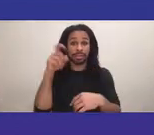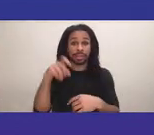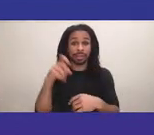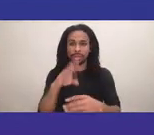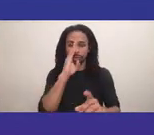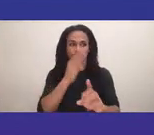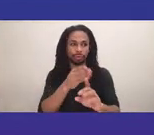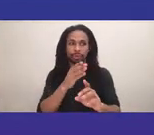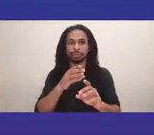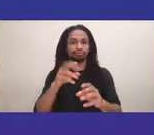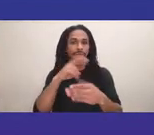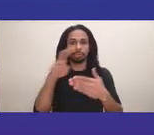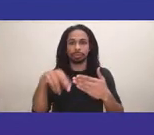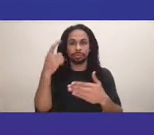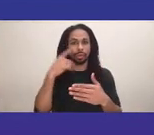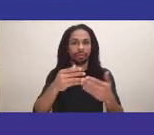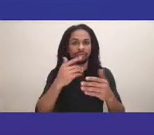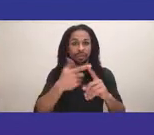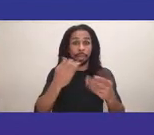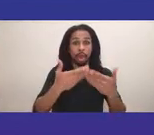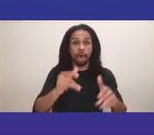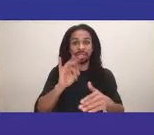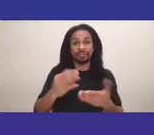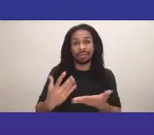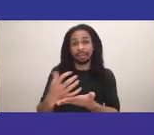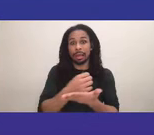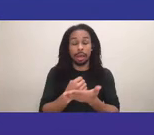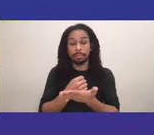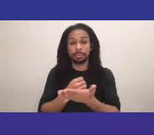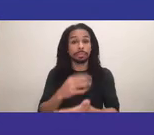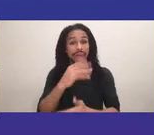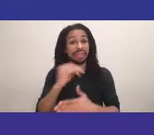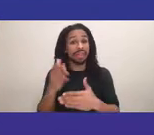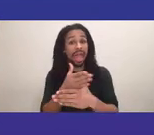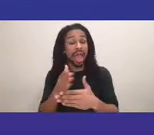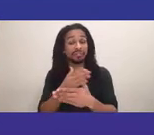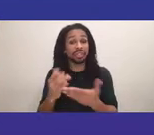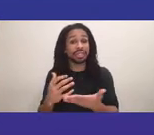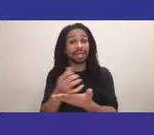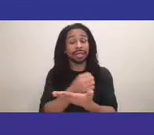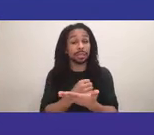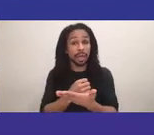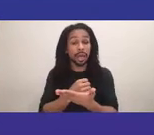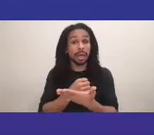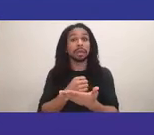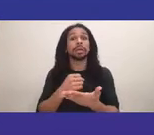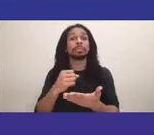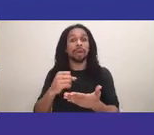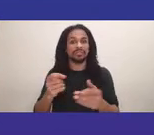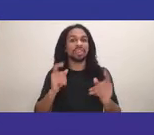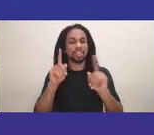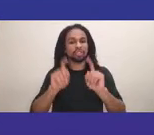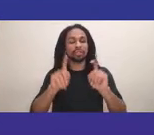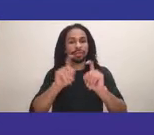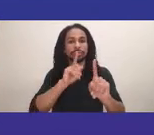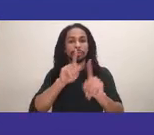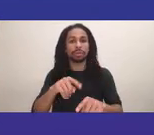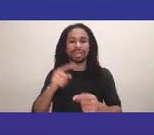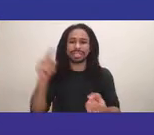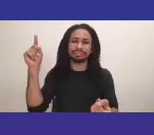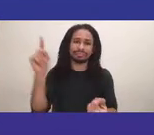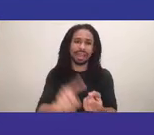of income. The average income of survey respondents fell over $10,000 in 2020,